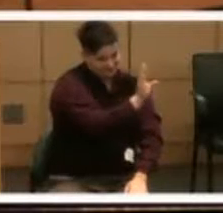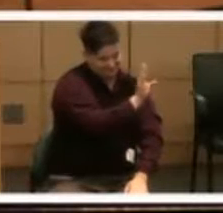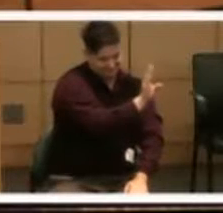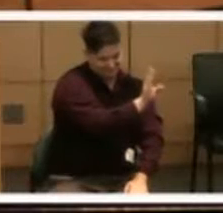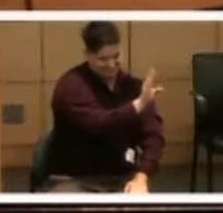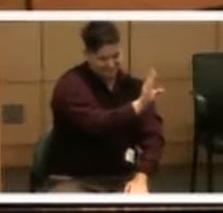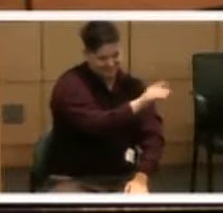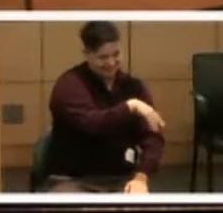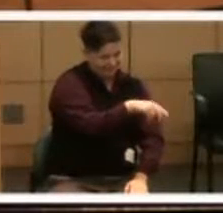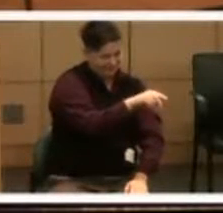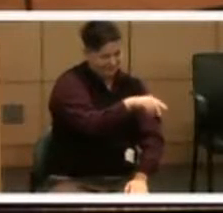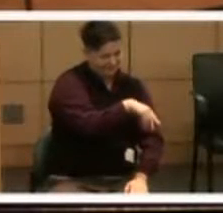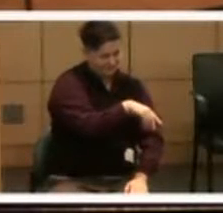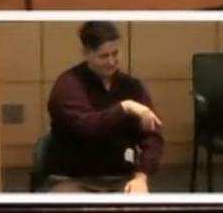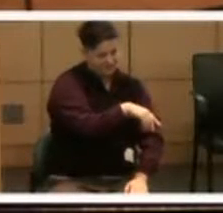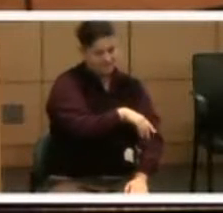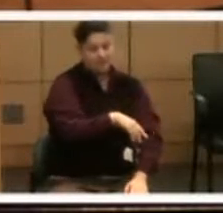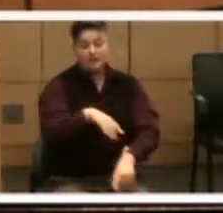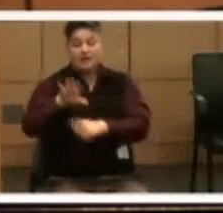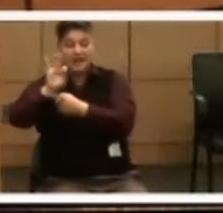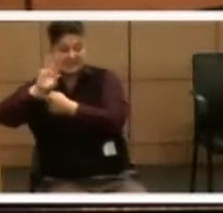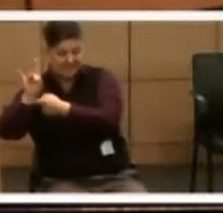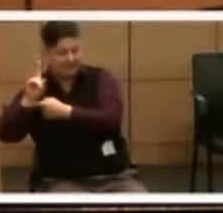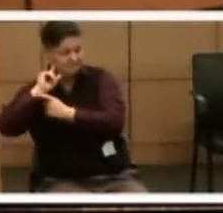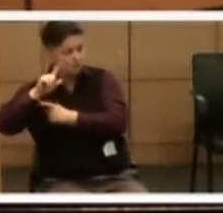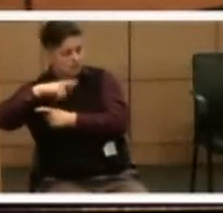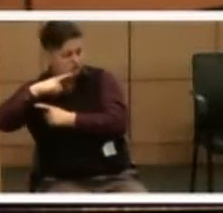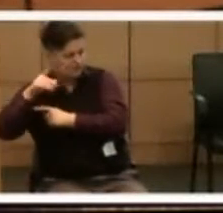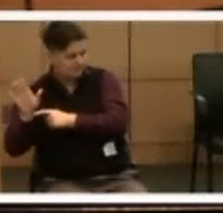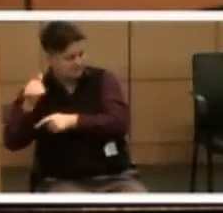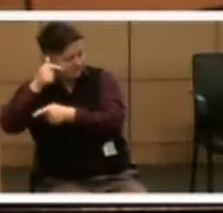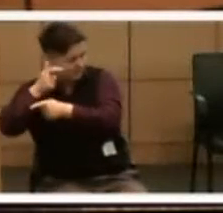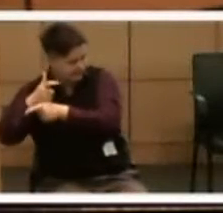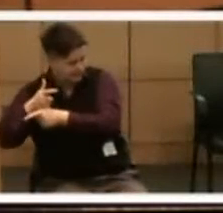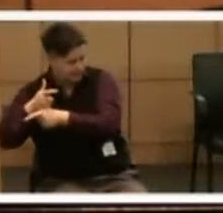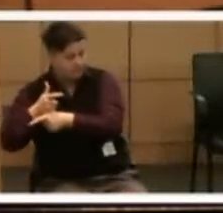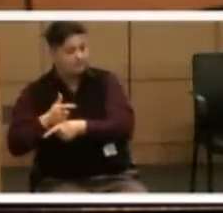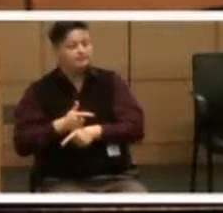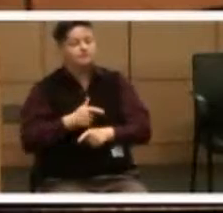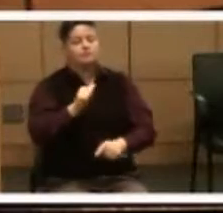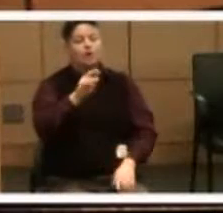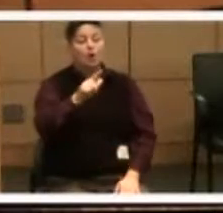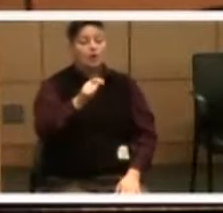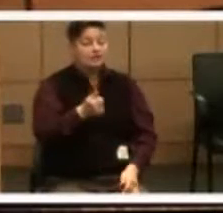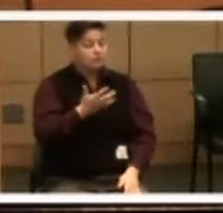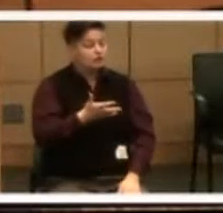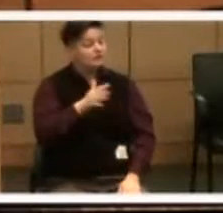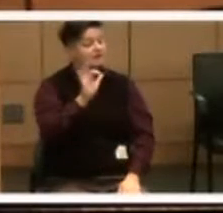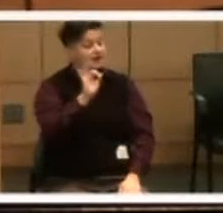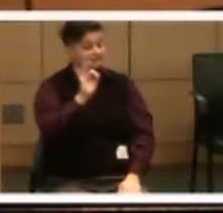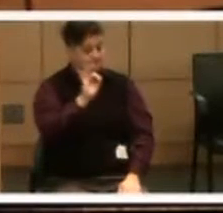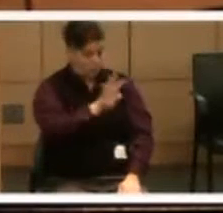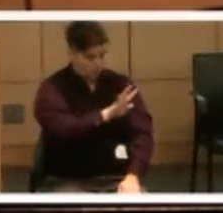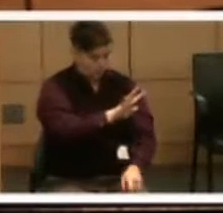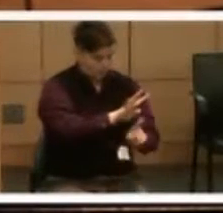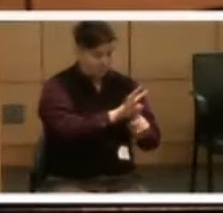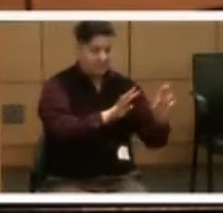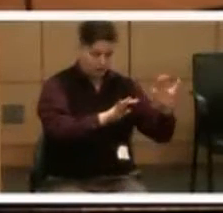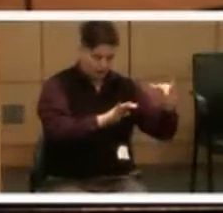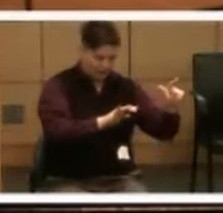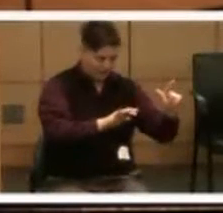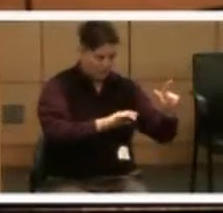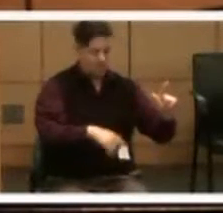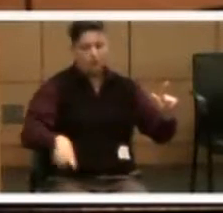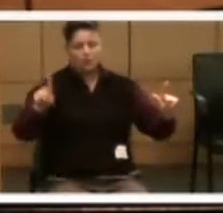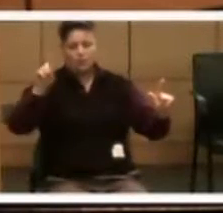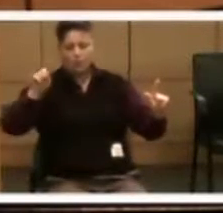unilateral hearing loss, 98 for the normal hearing siblings. The oral expression, 94 if they had unilateral hearing loss,